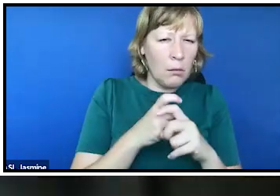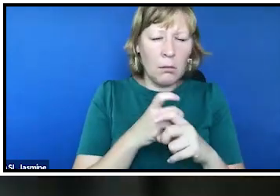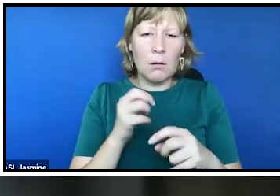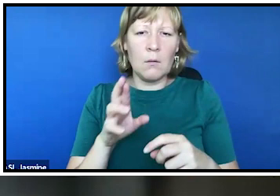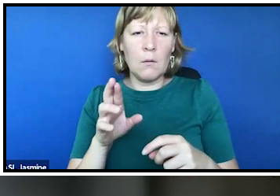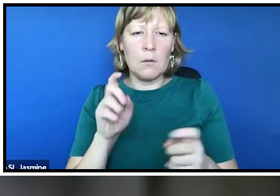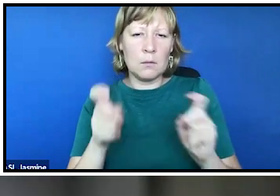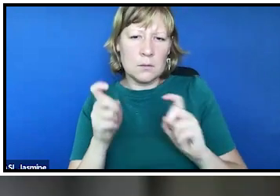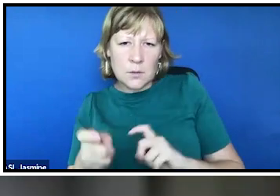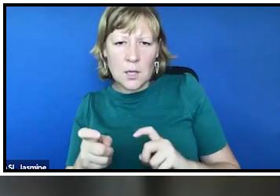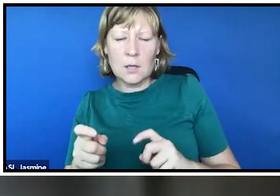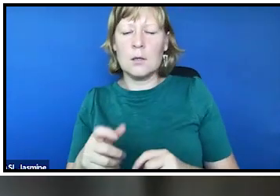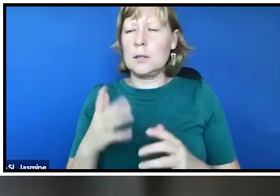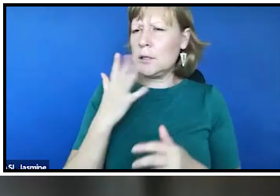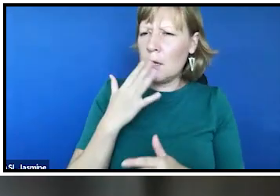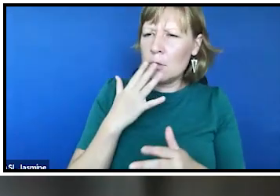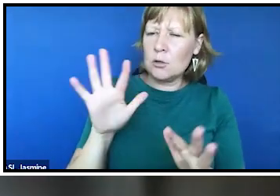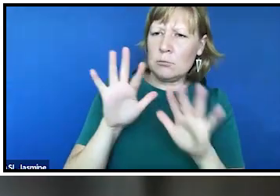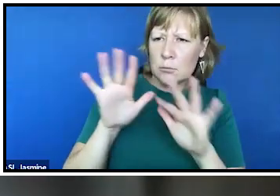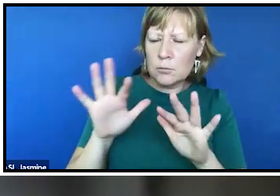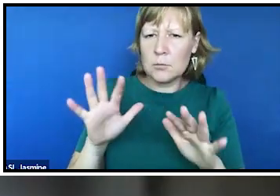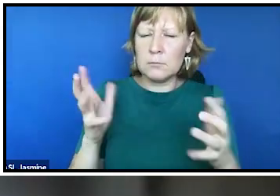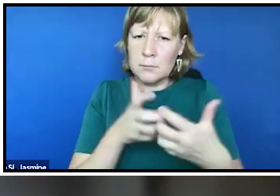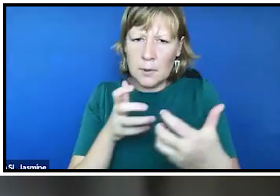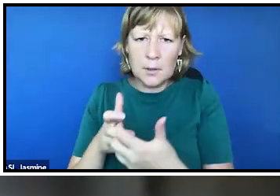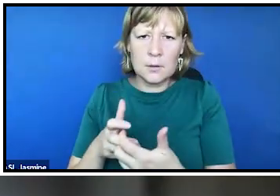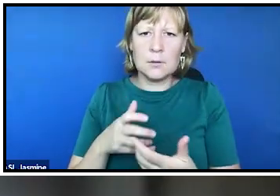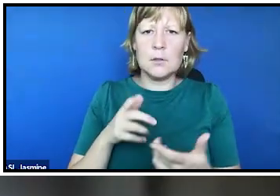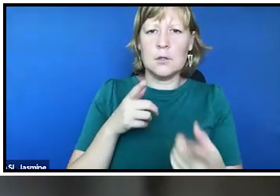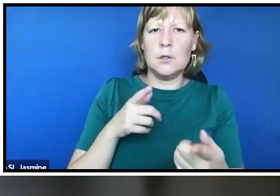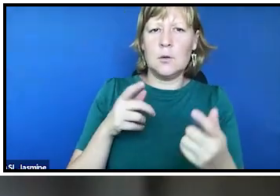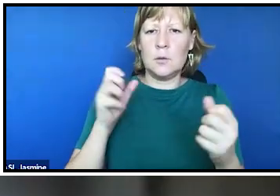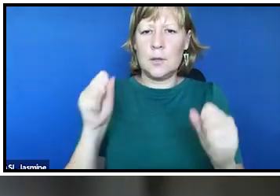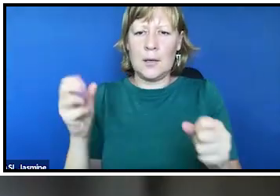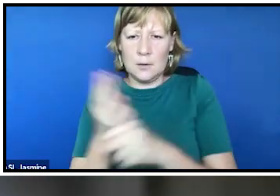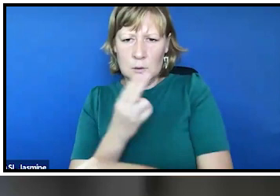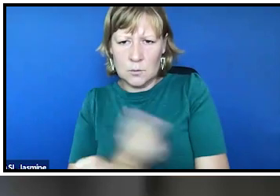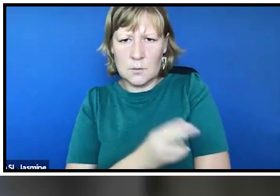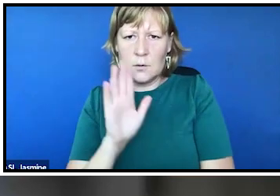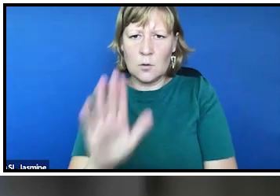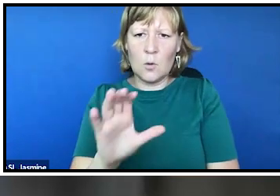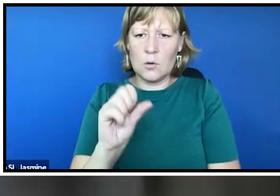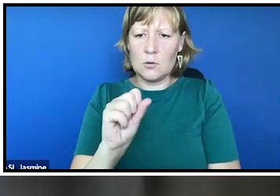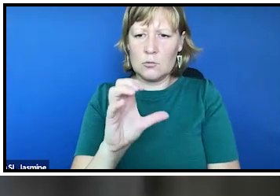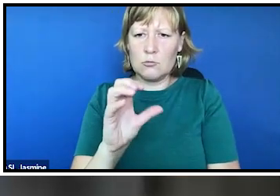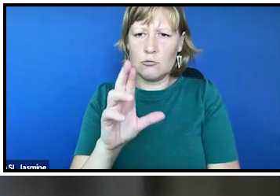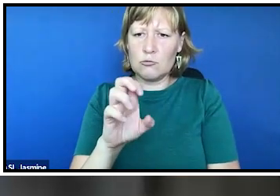up? Are the colors okay? We really take a lot of time and effort and energy to pick everything that you